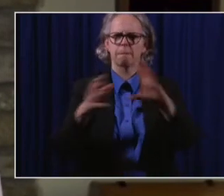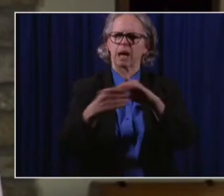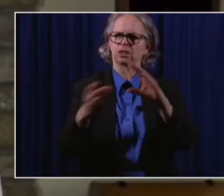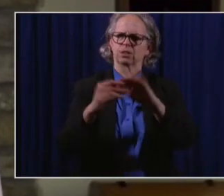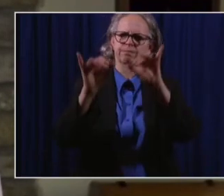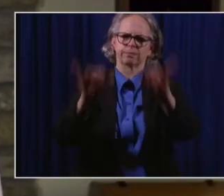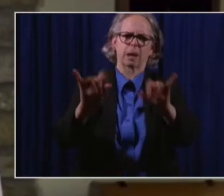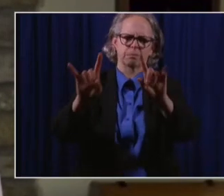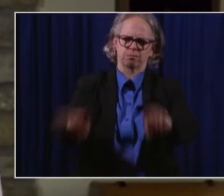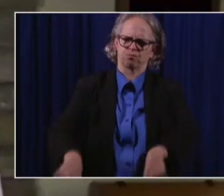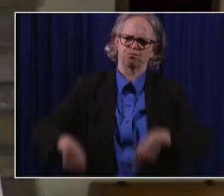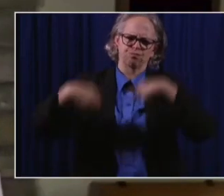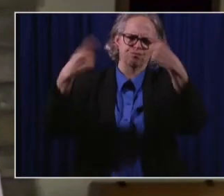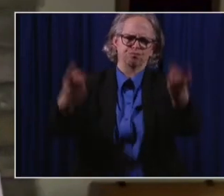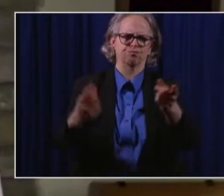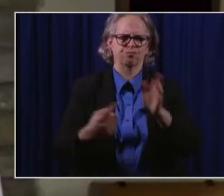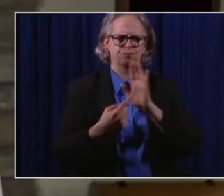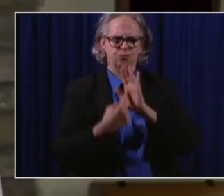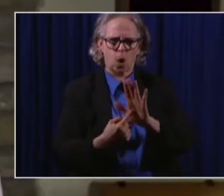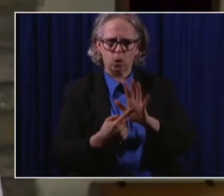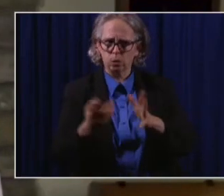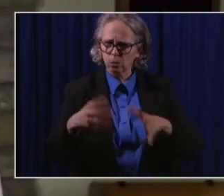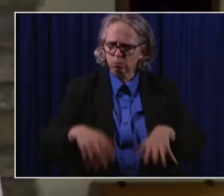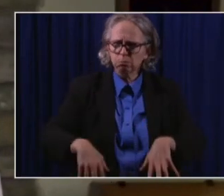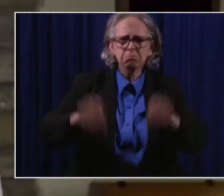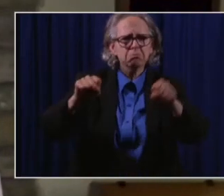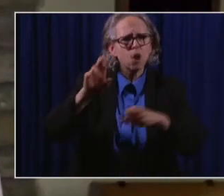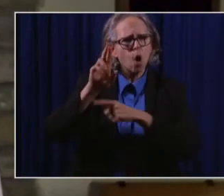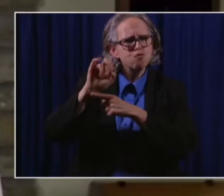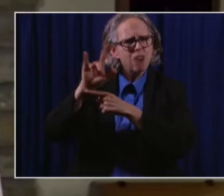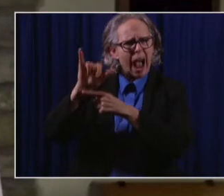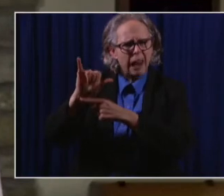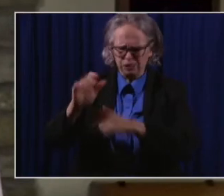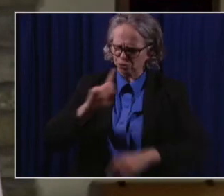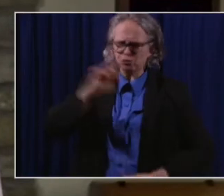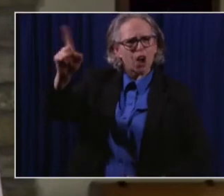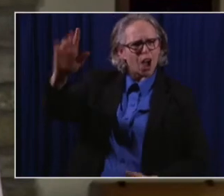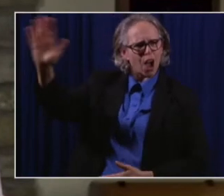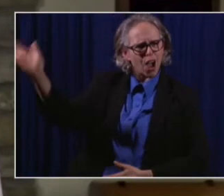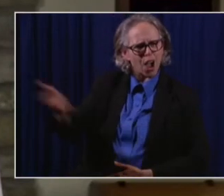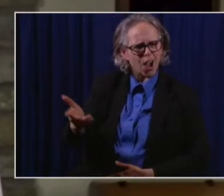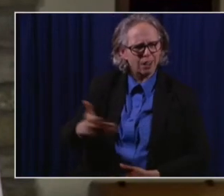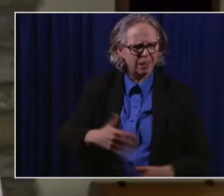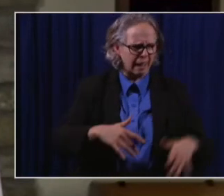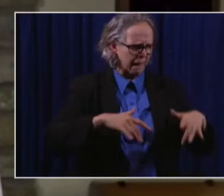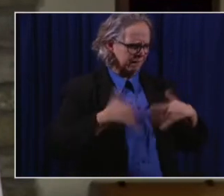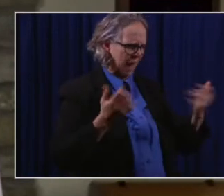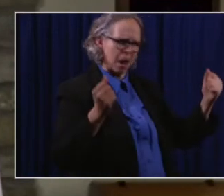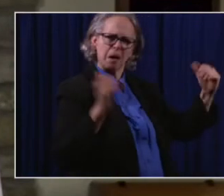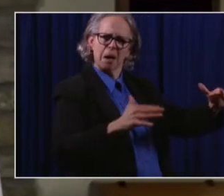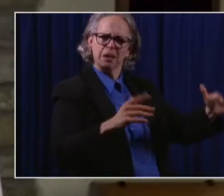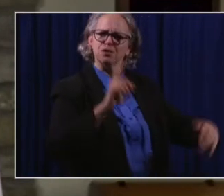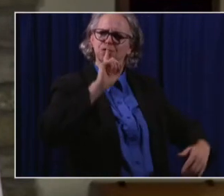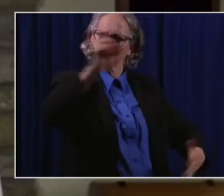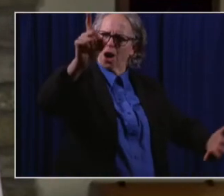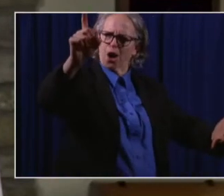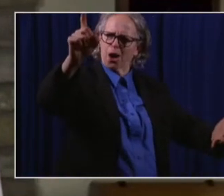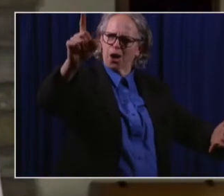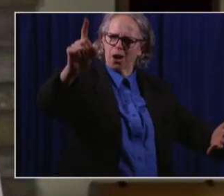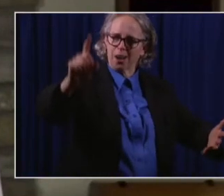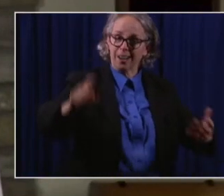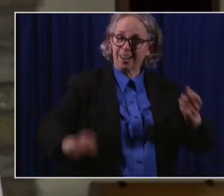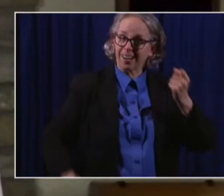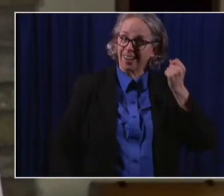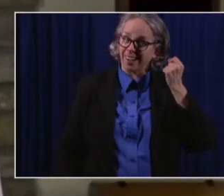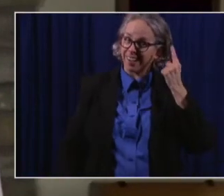have these rallies. You can have the opportunity to do these things, which is part of the month of